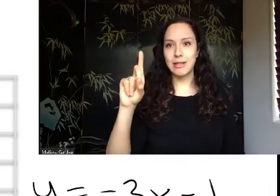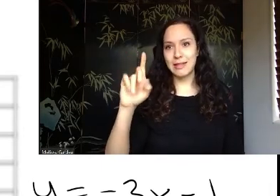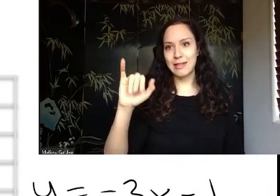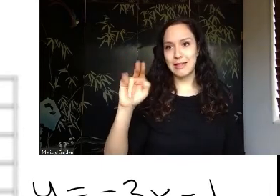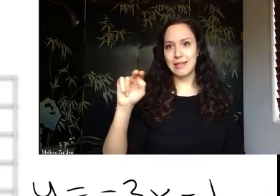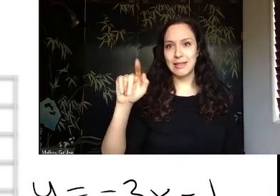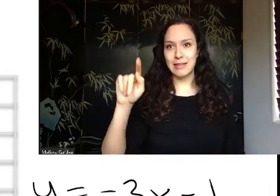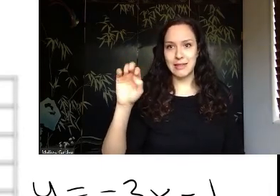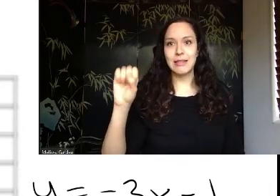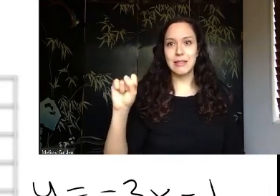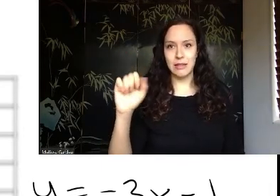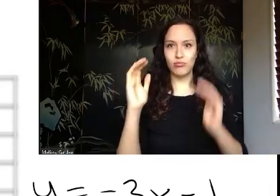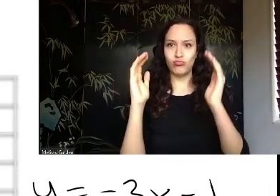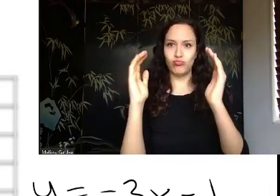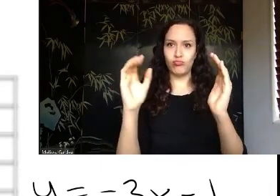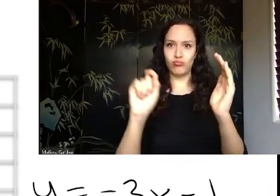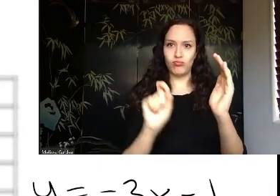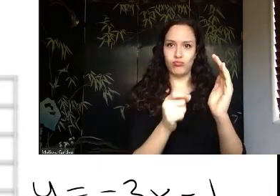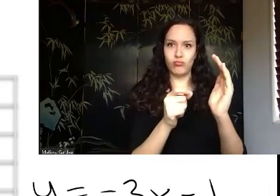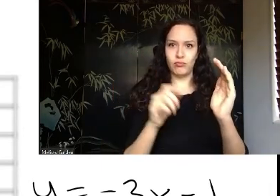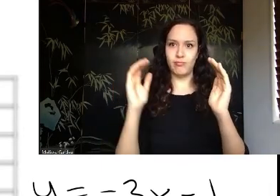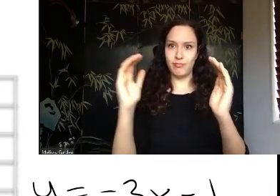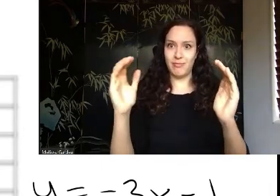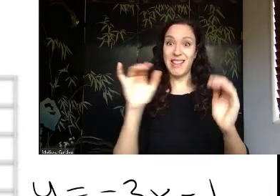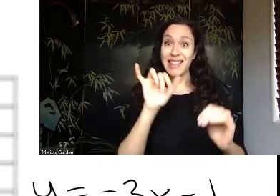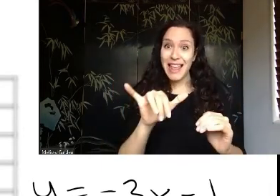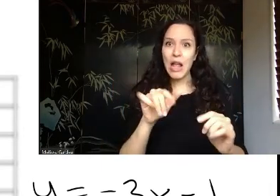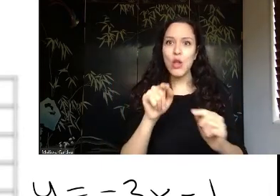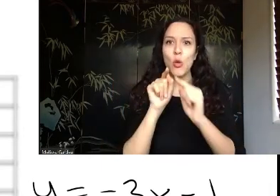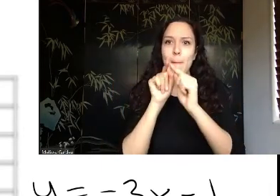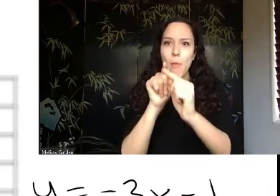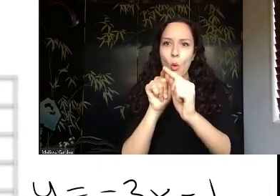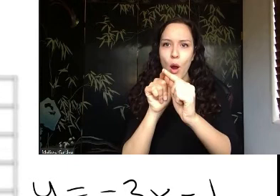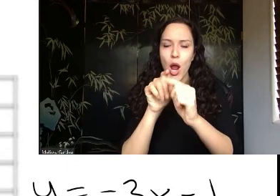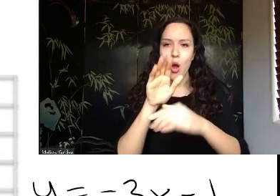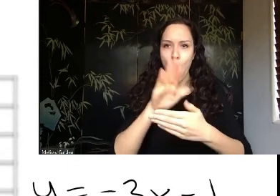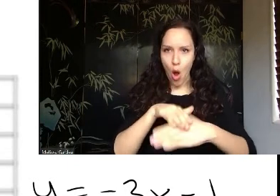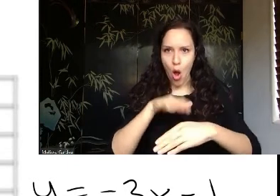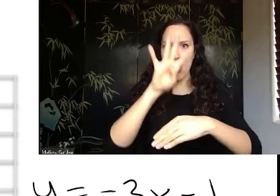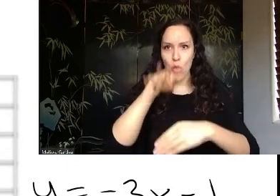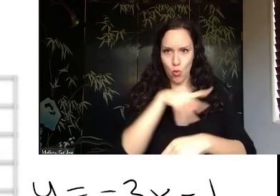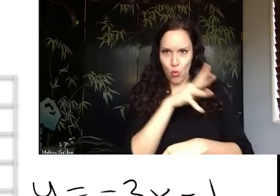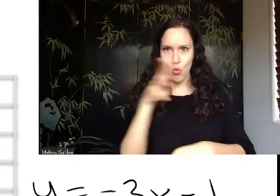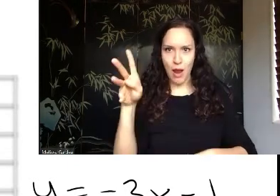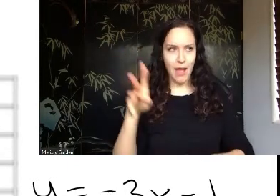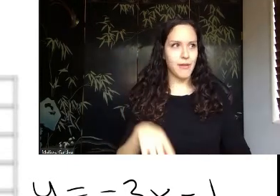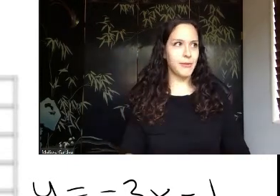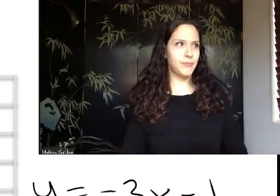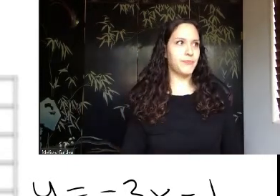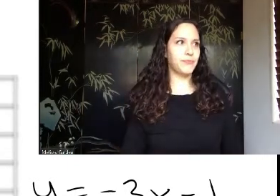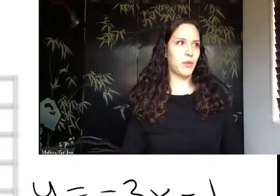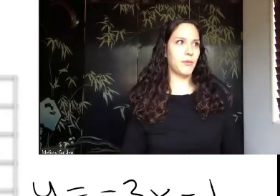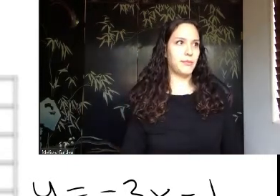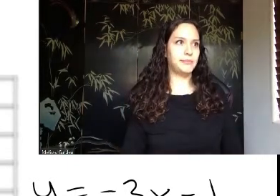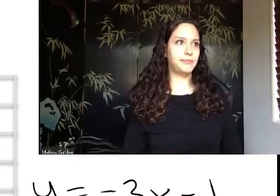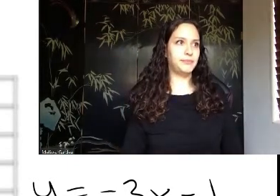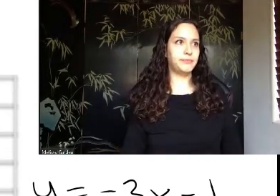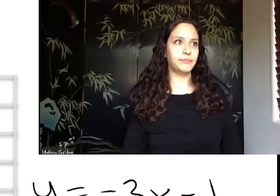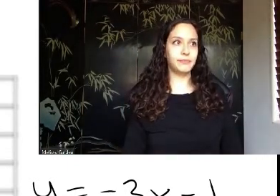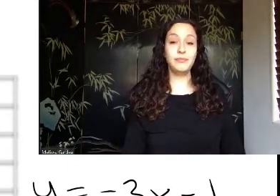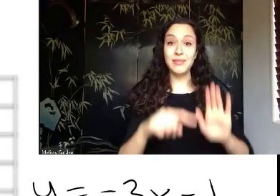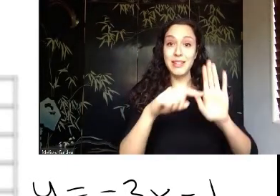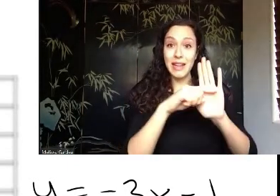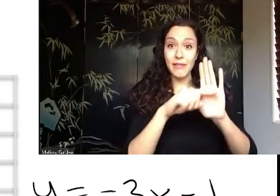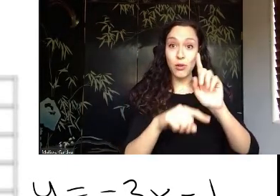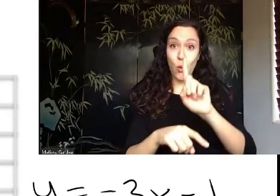into coordinates. Coordinates are the points. So negative 1, start at 0, 0, go to negative 1 to the